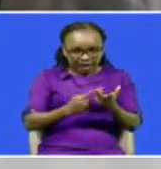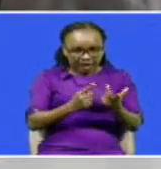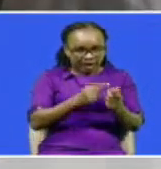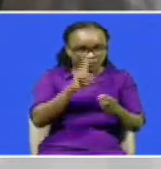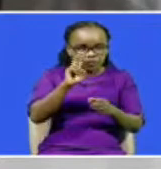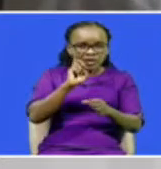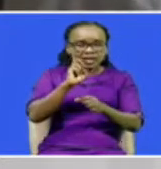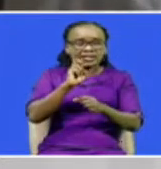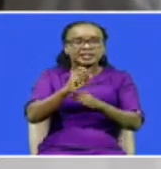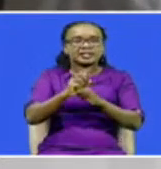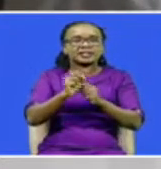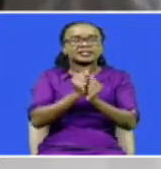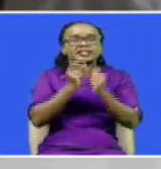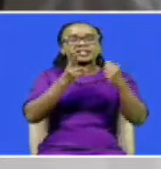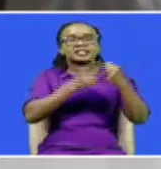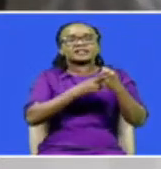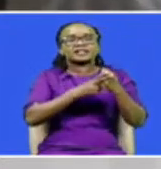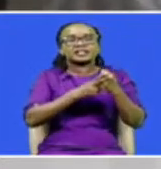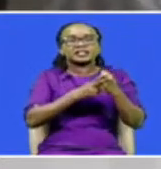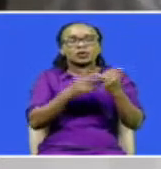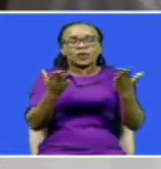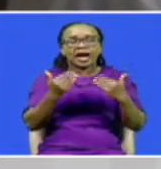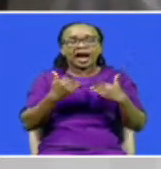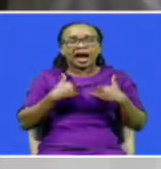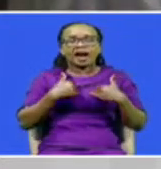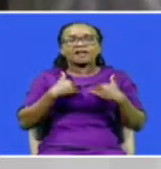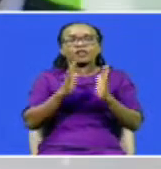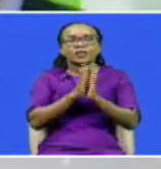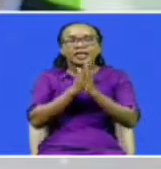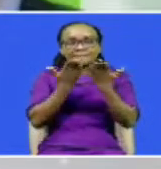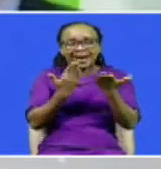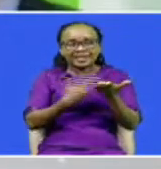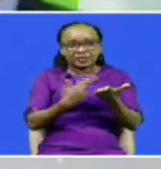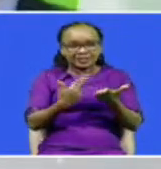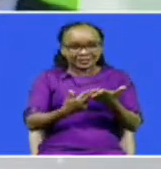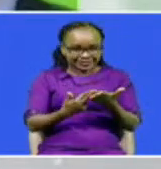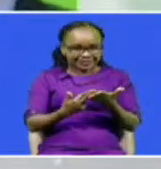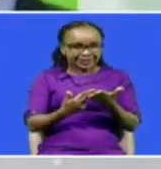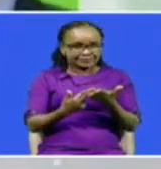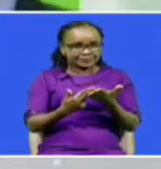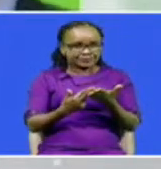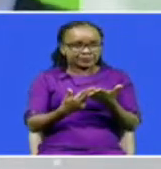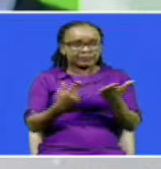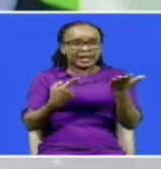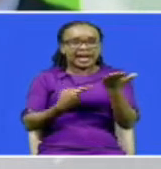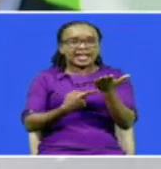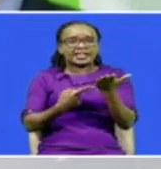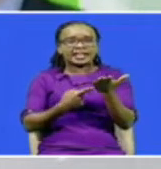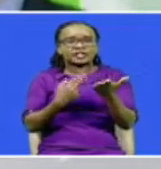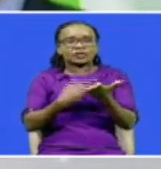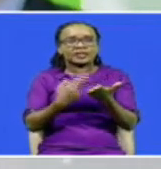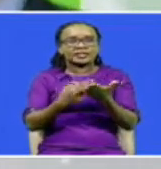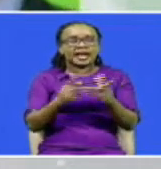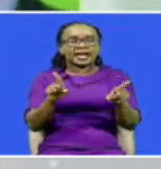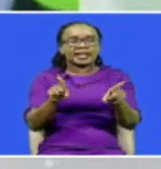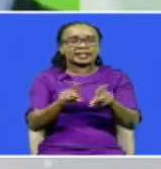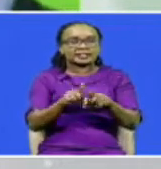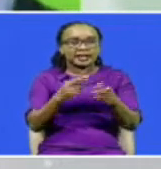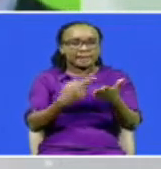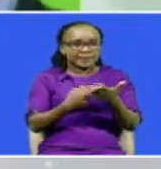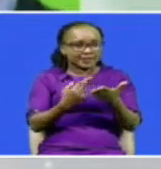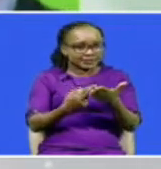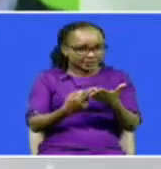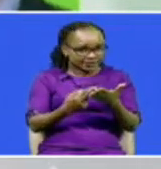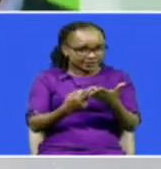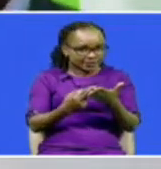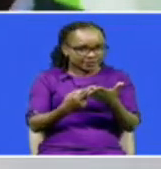2017 polls, which revealed weaknesses with the manual register. The fact is, the digital register is the same register as what